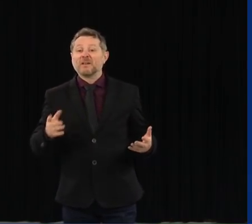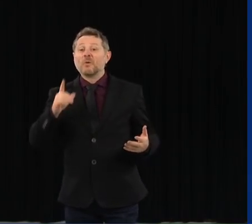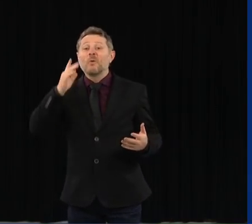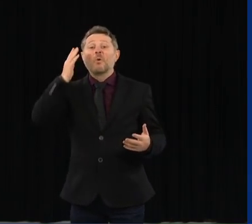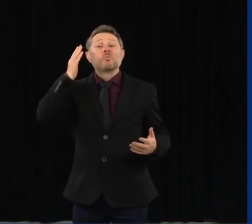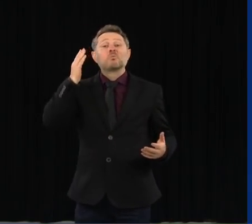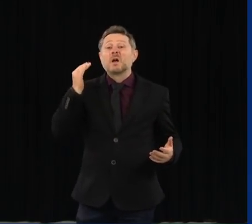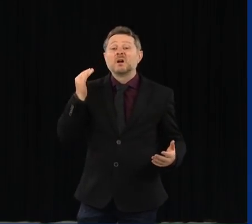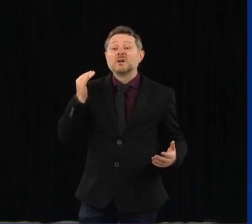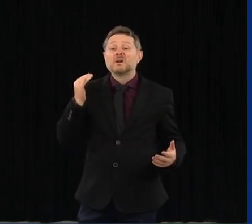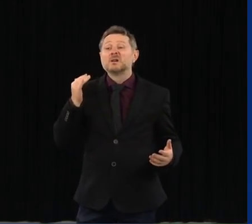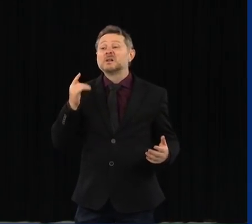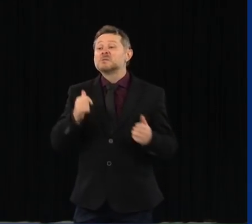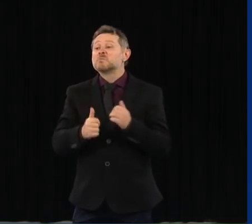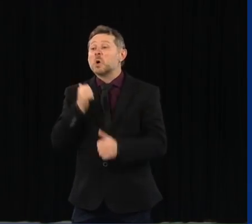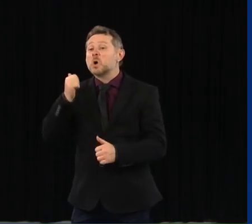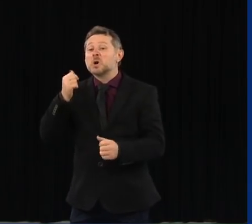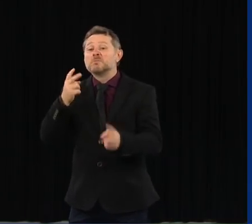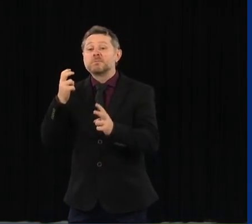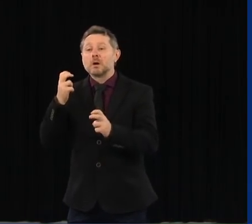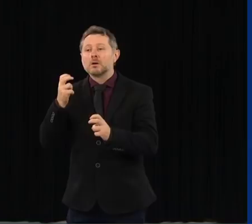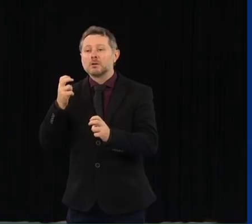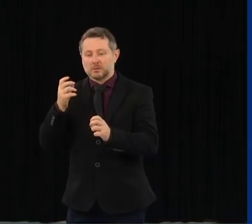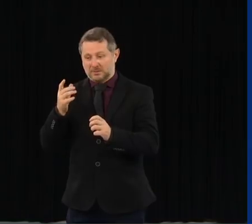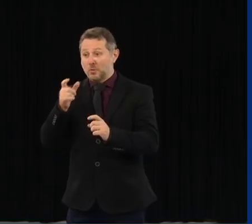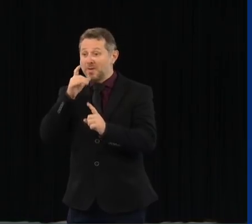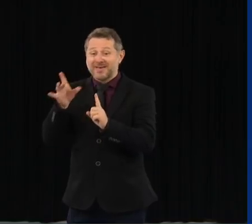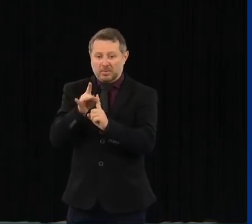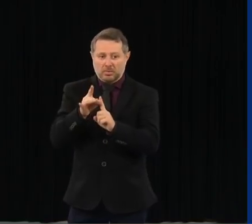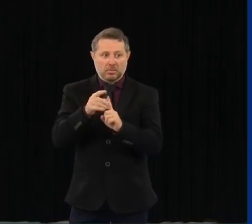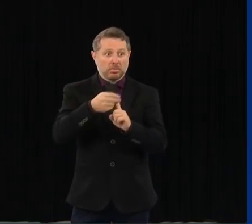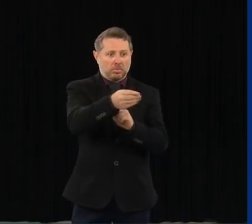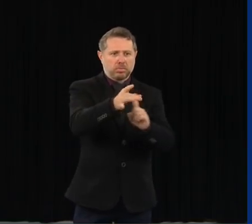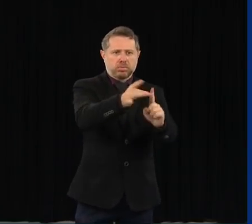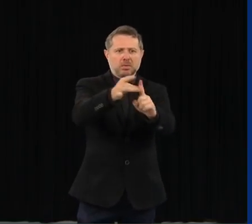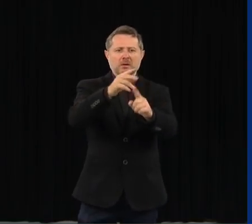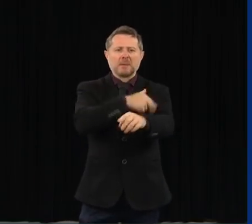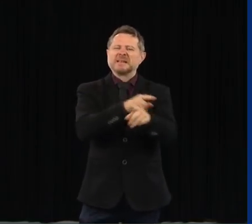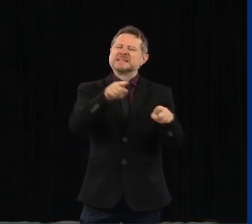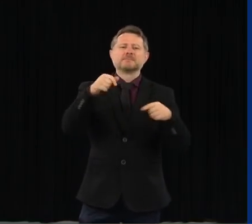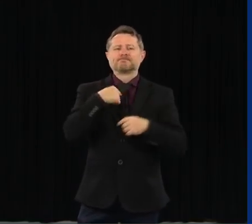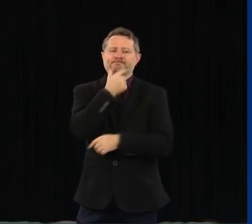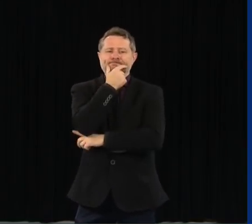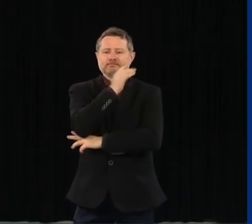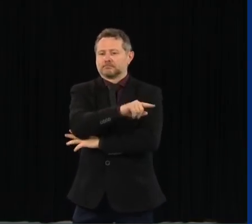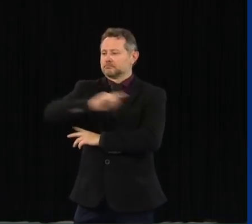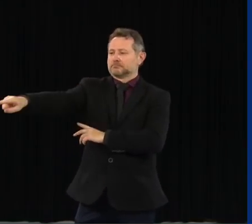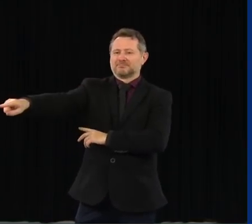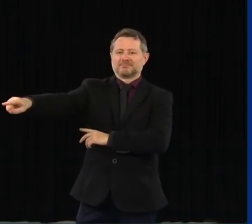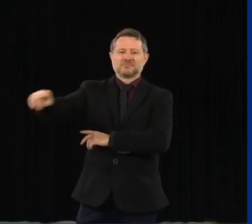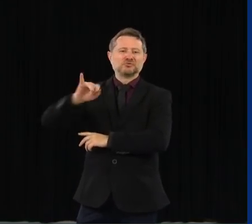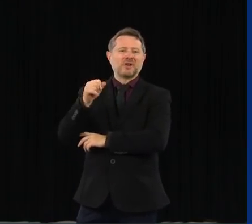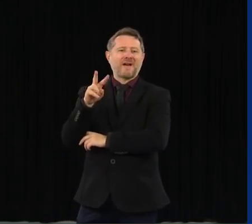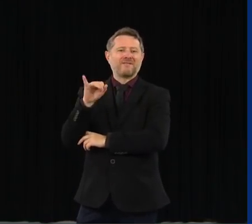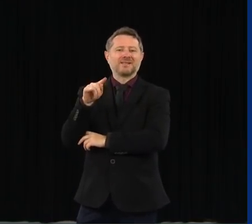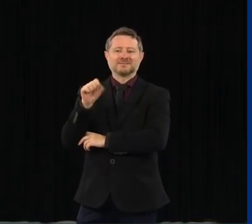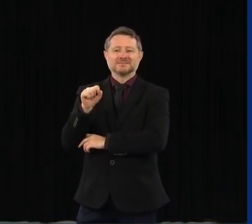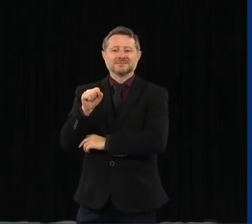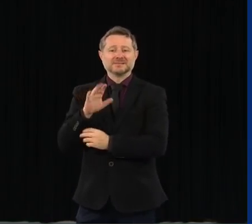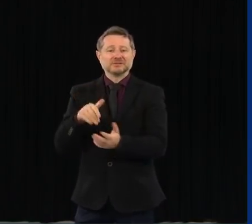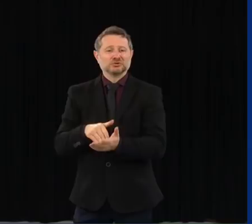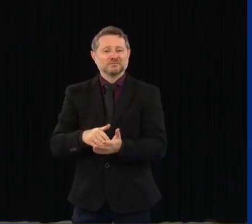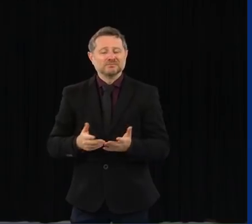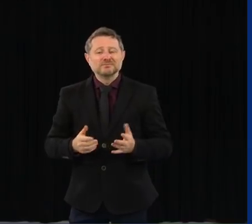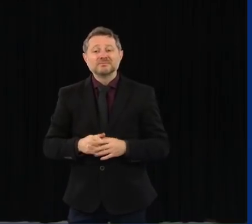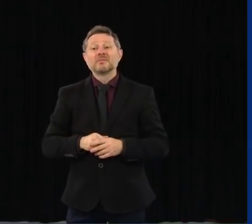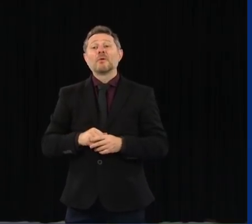people to any great extent in the hospitals. Hospitals have now turned into effectively